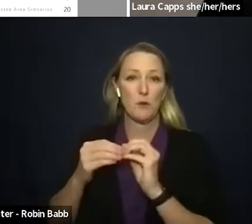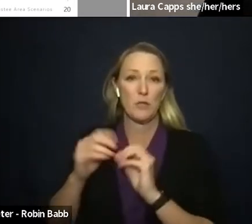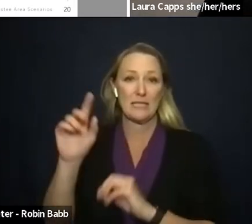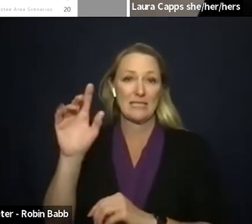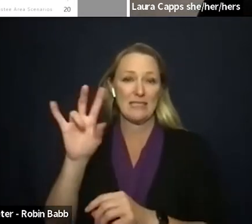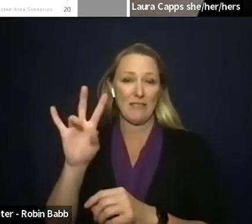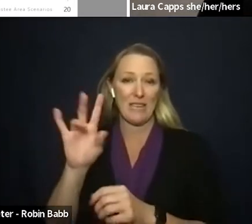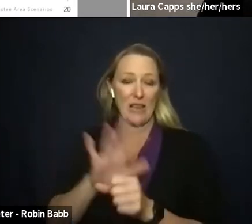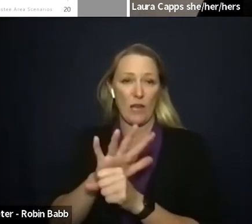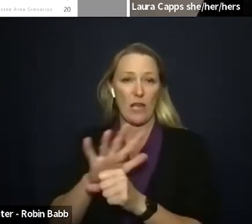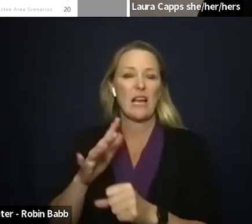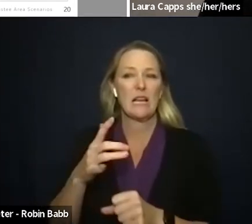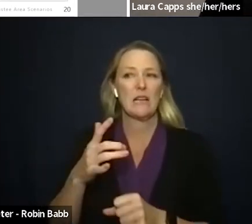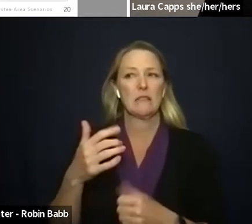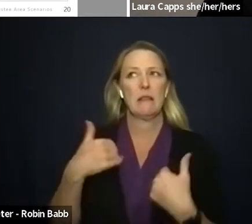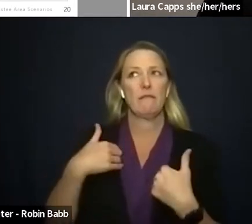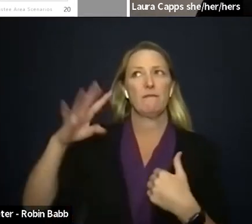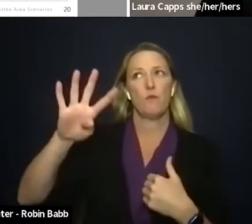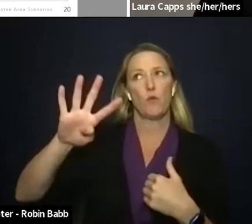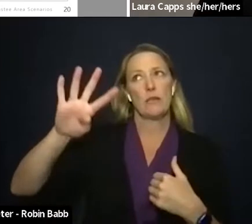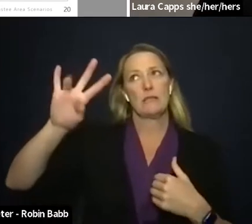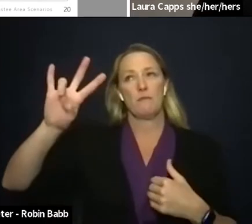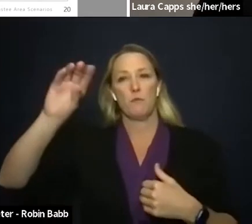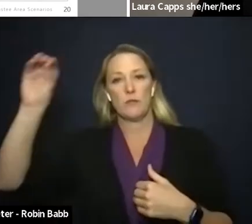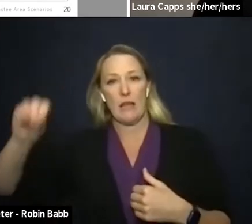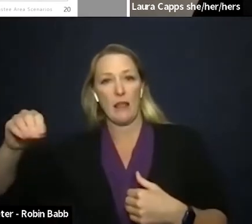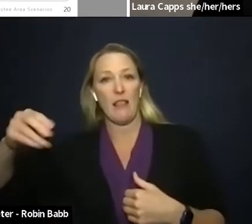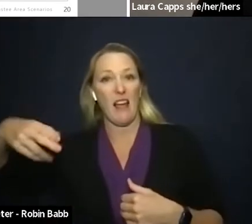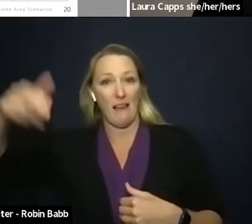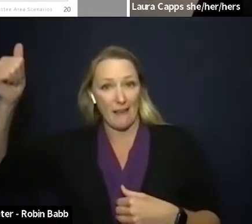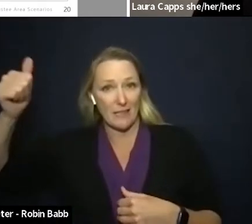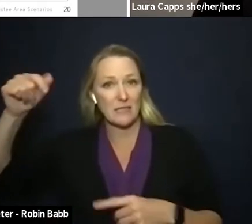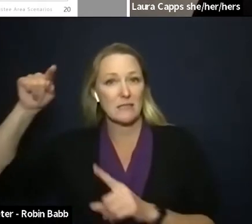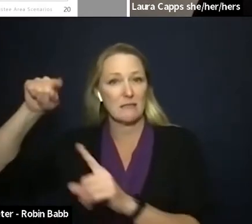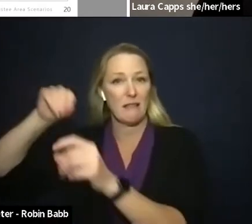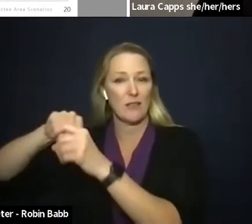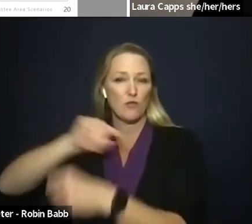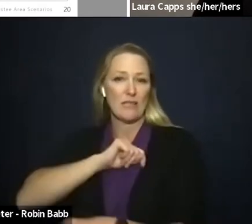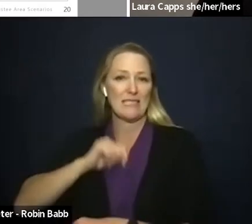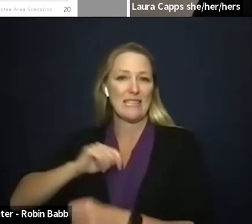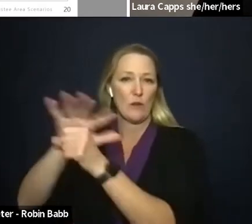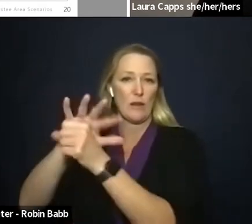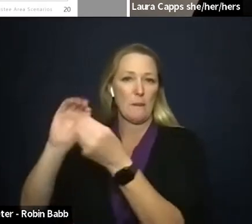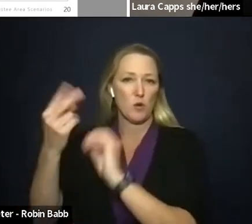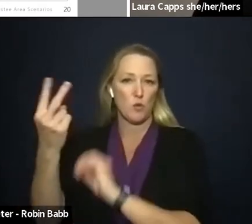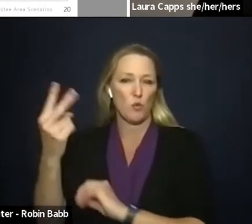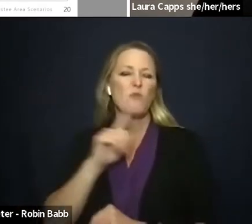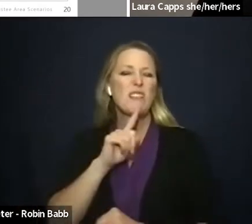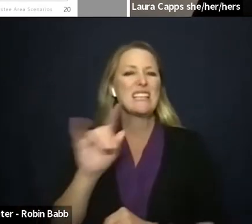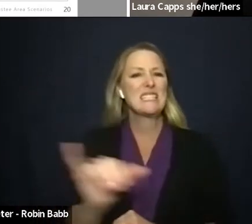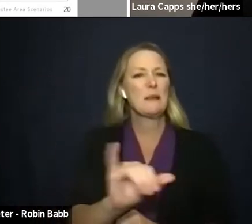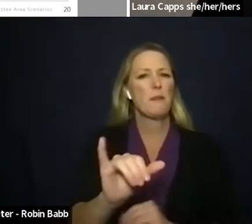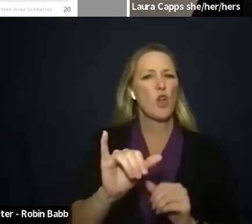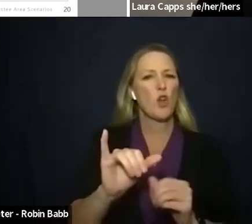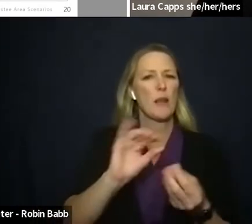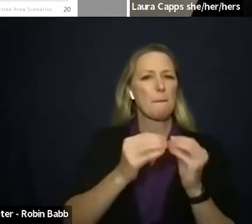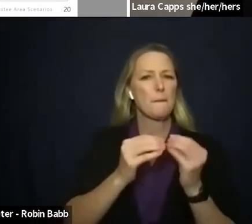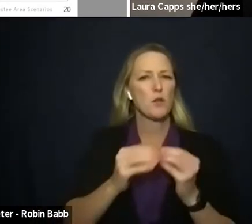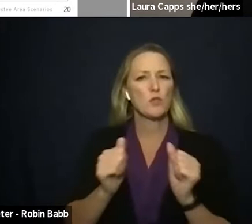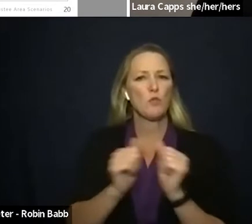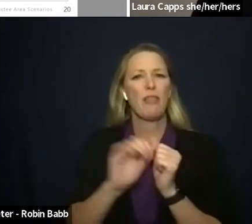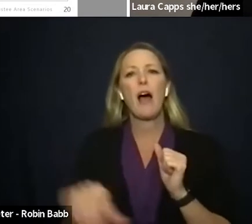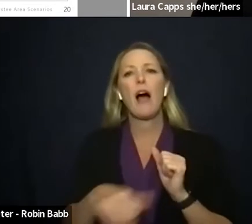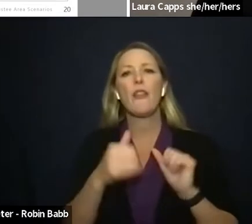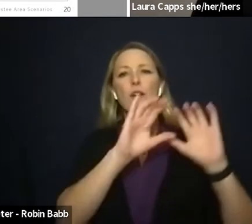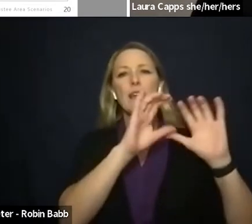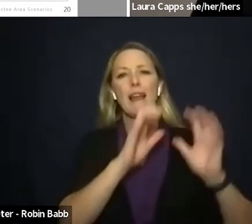42 percent being the highest in trustee area number two and uh relatively similar figures in the other